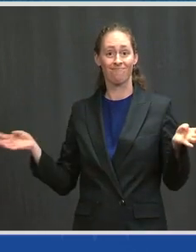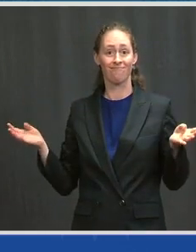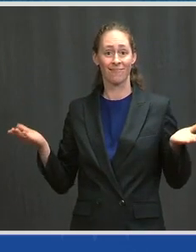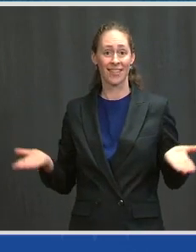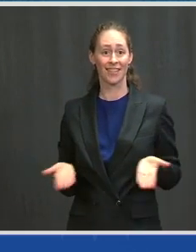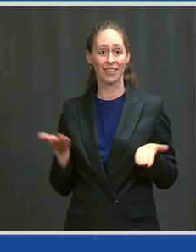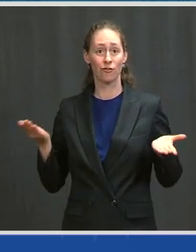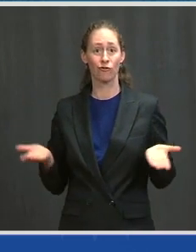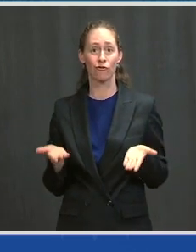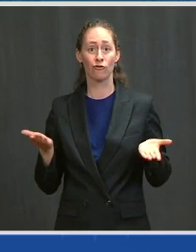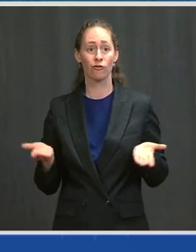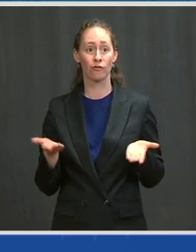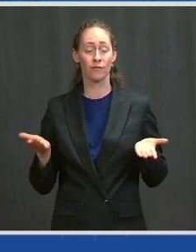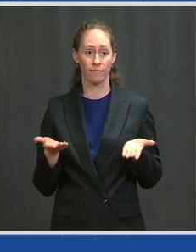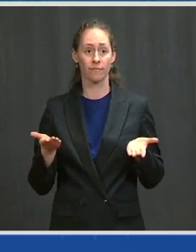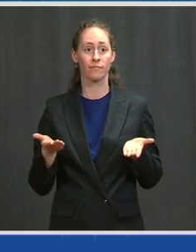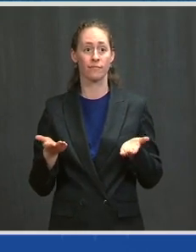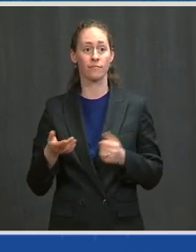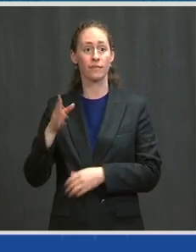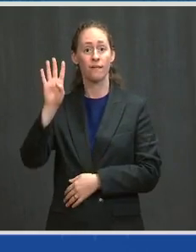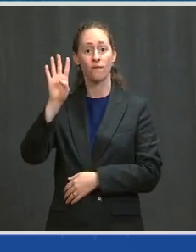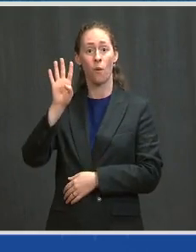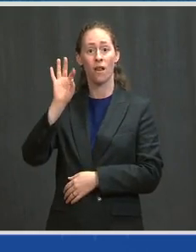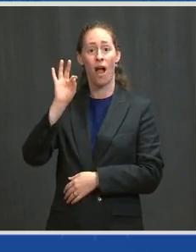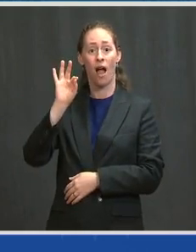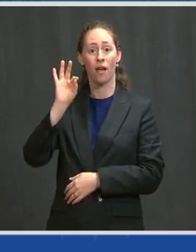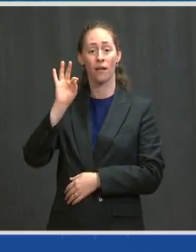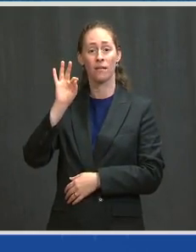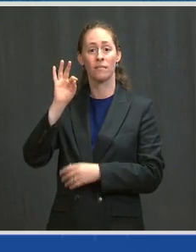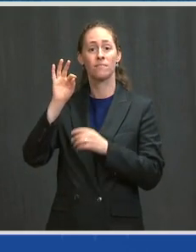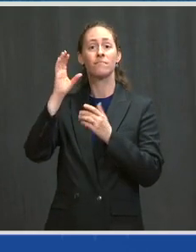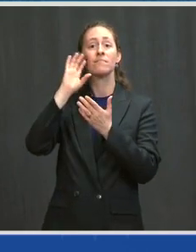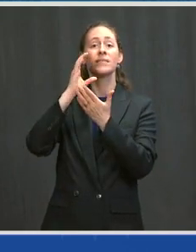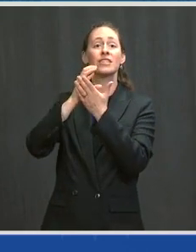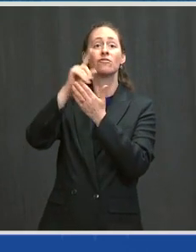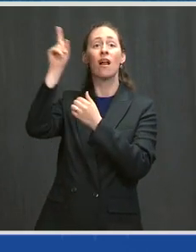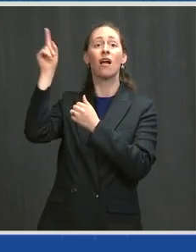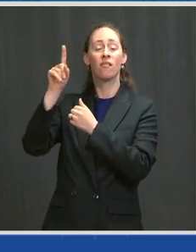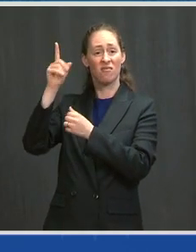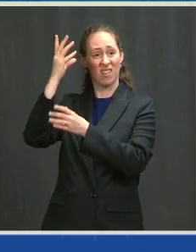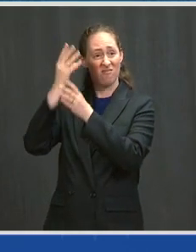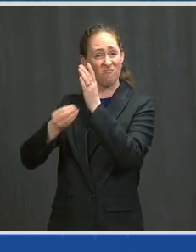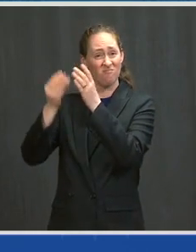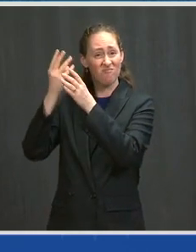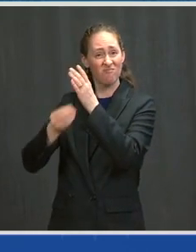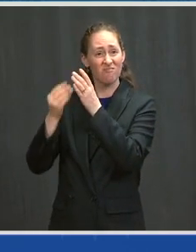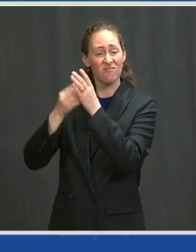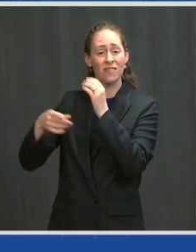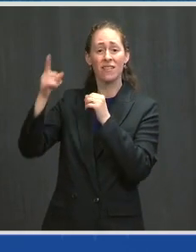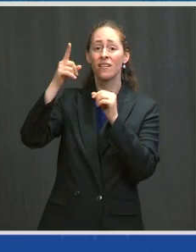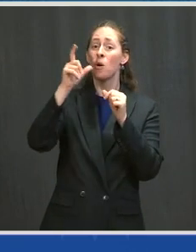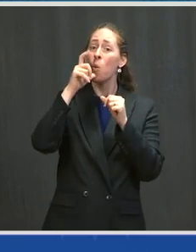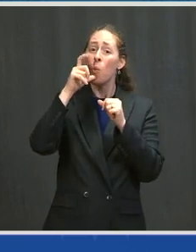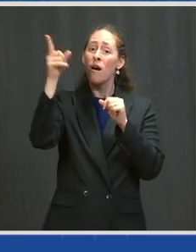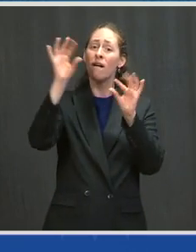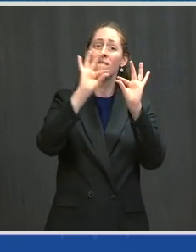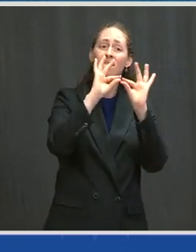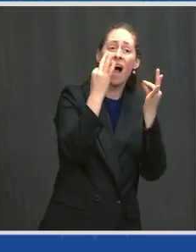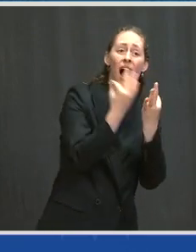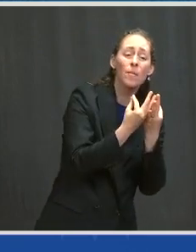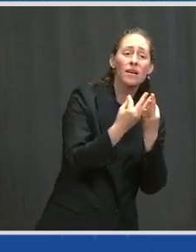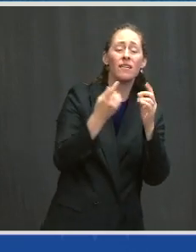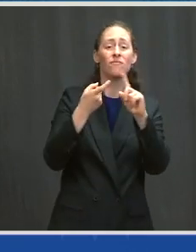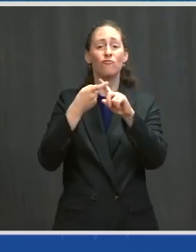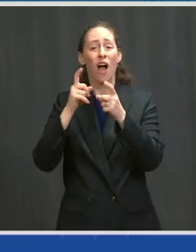the 49 lives lost, family members, parents, friends, veterans, students, young, Black,